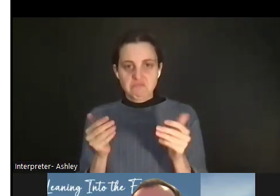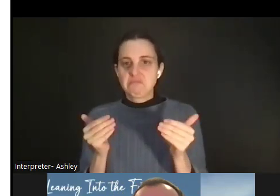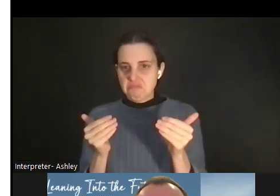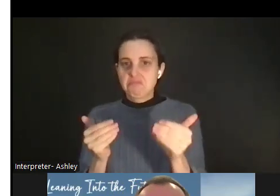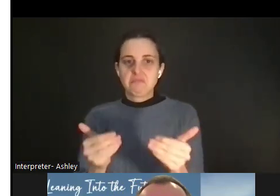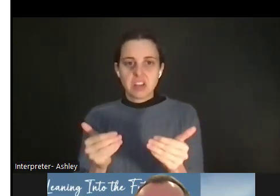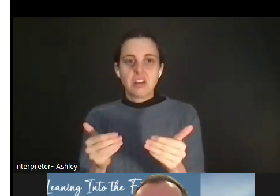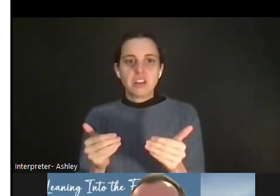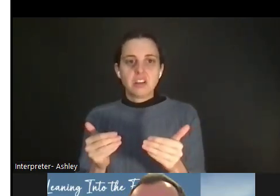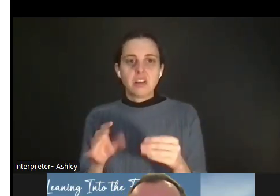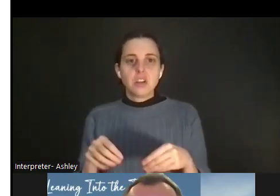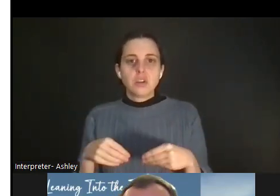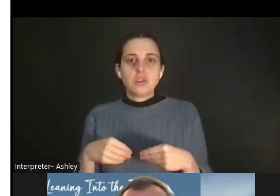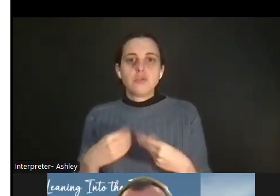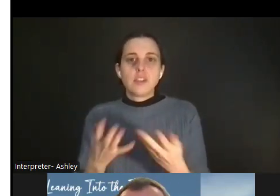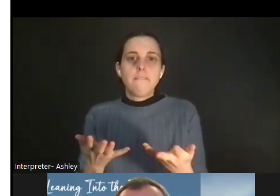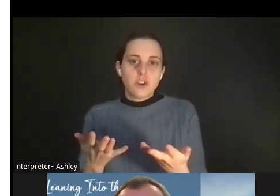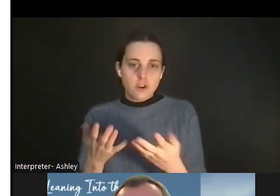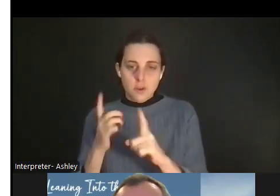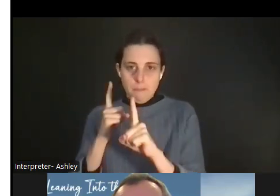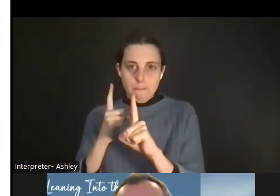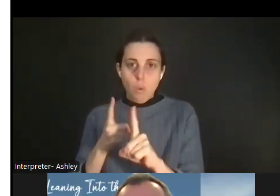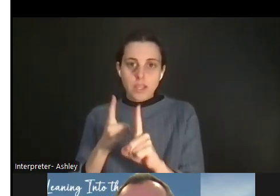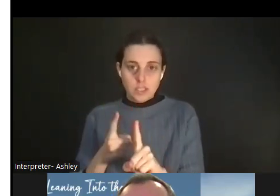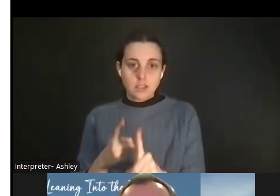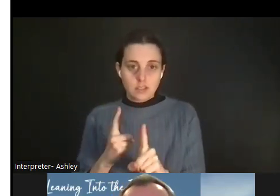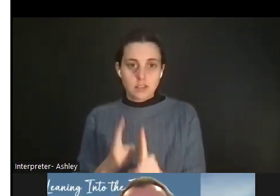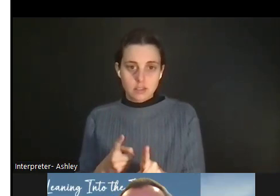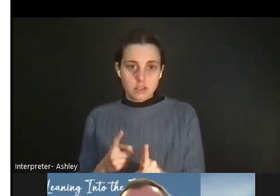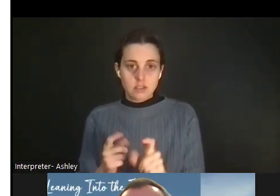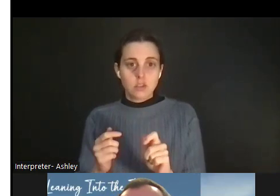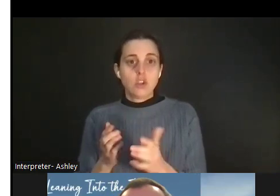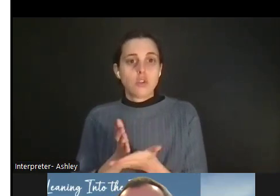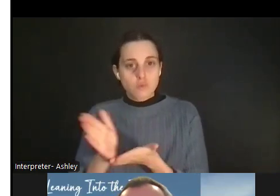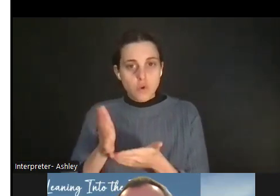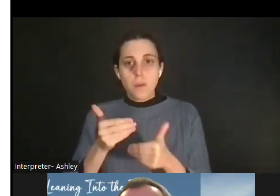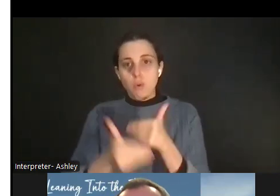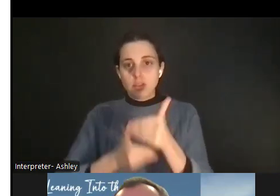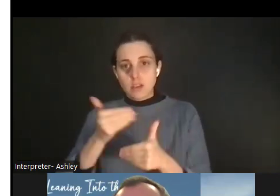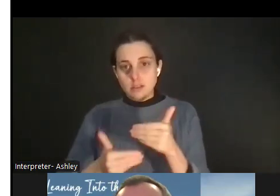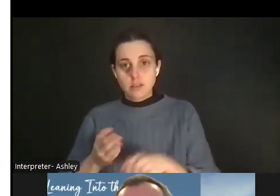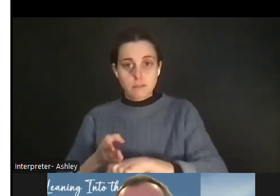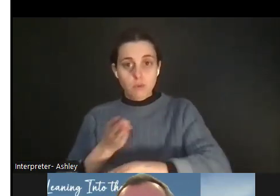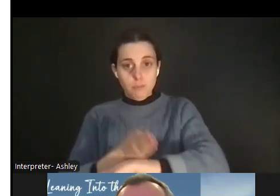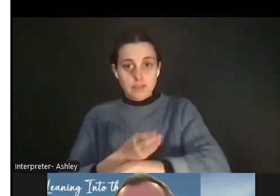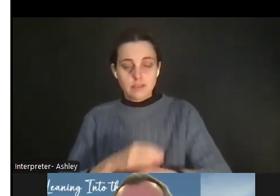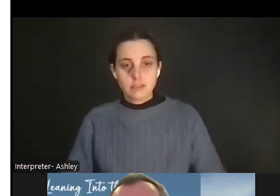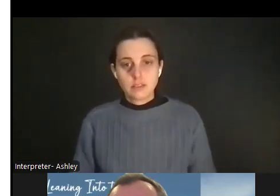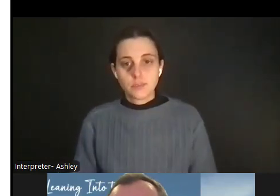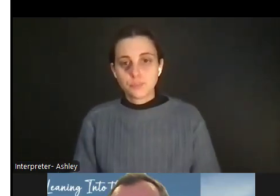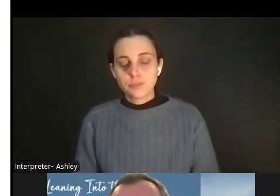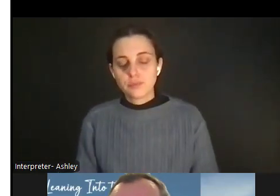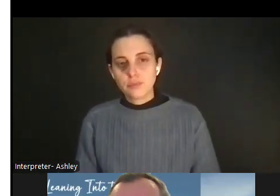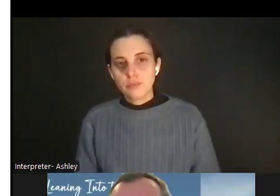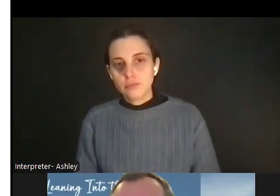and points are earned by doing process improvements. And then just to make it more fun, we also started